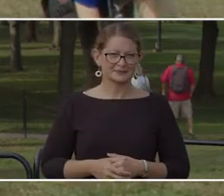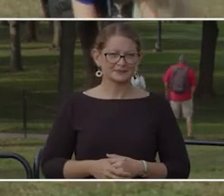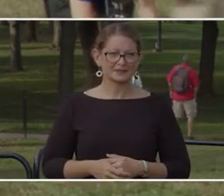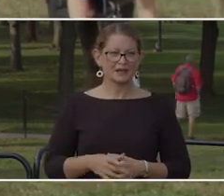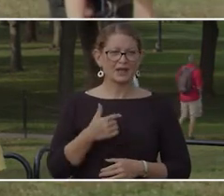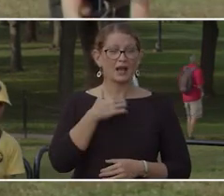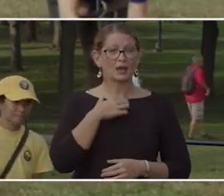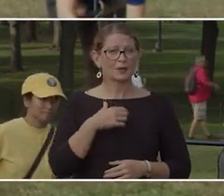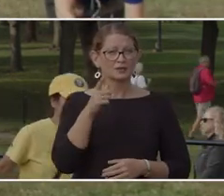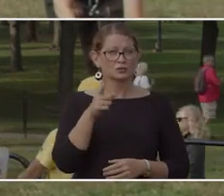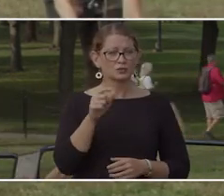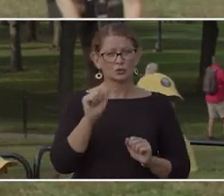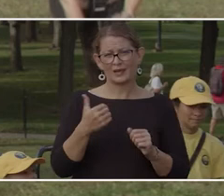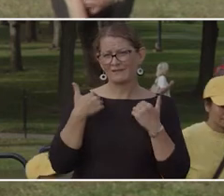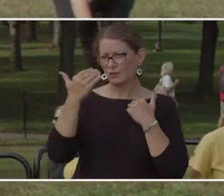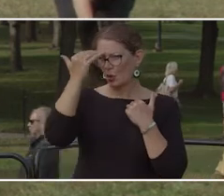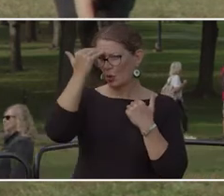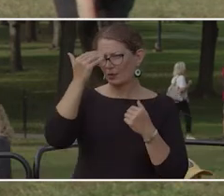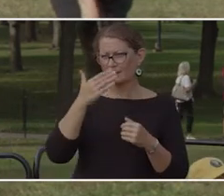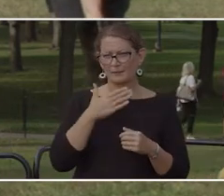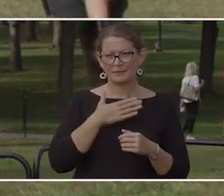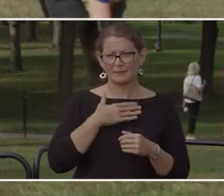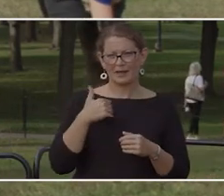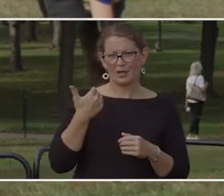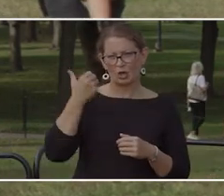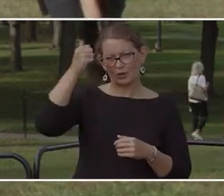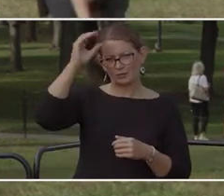I wish that you could have known my little brother,